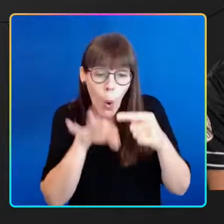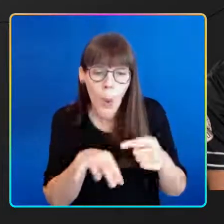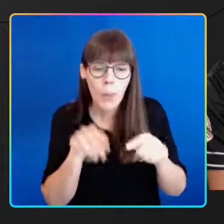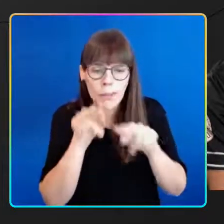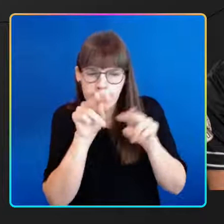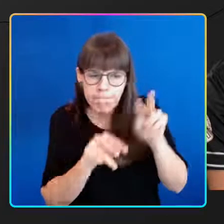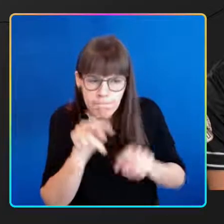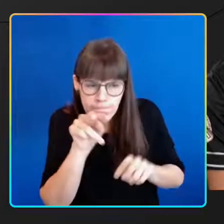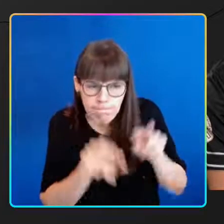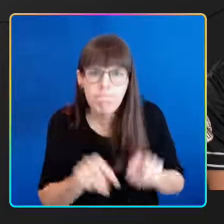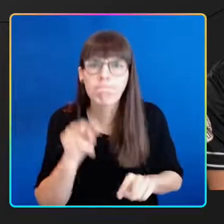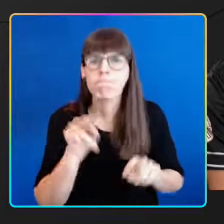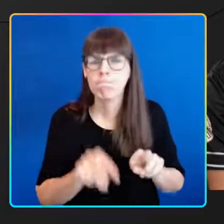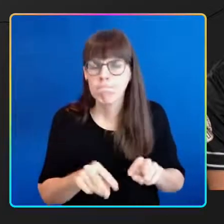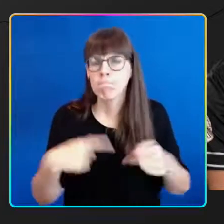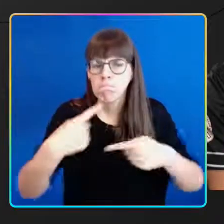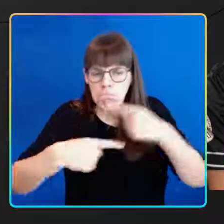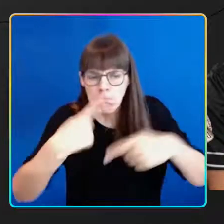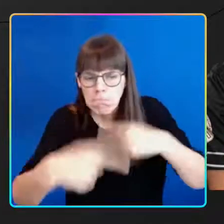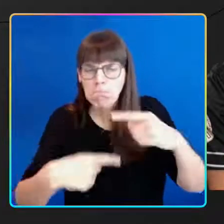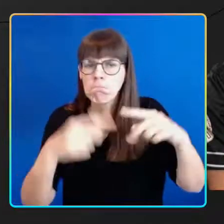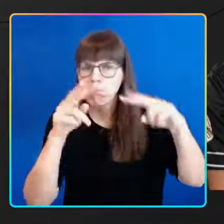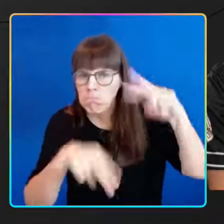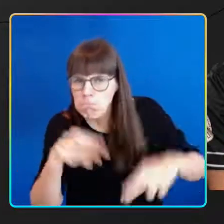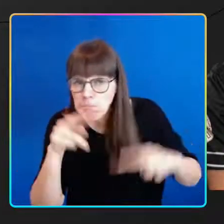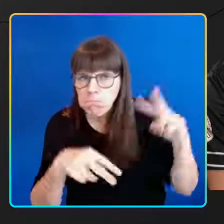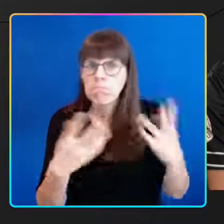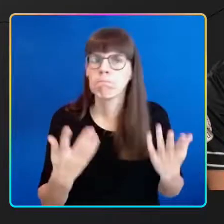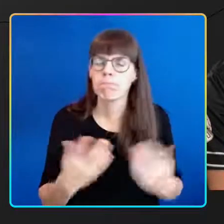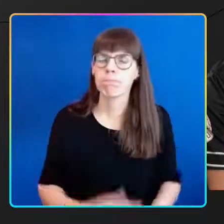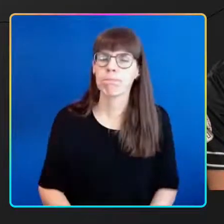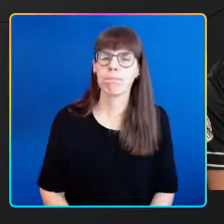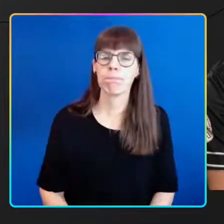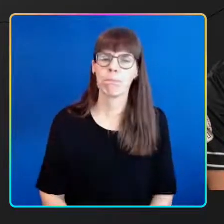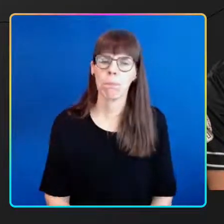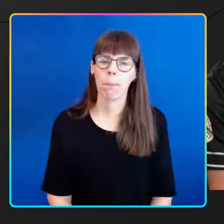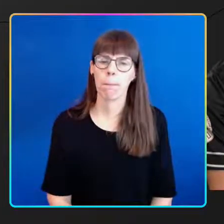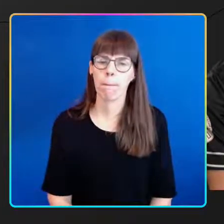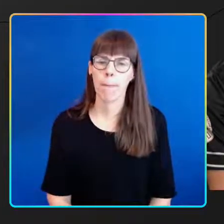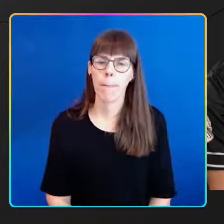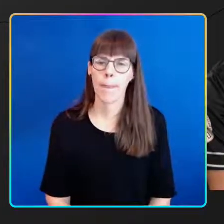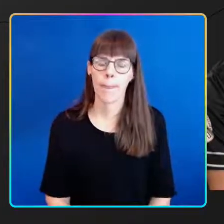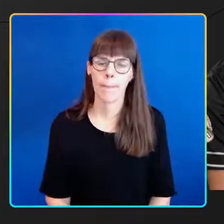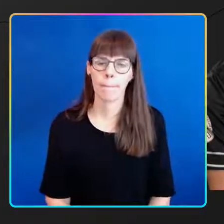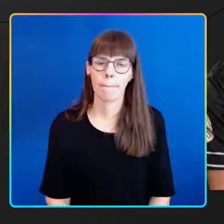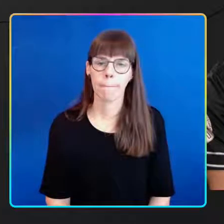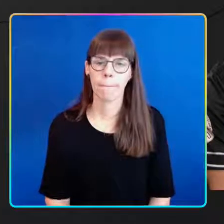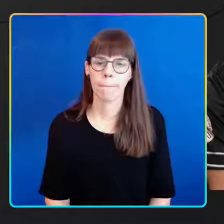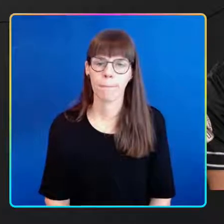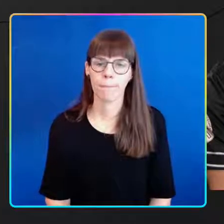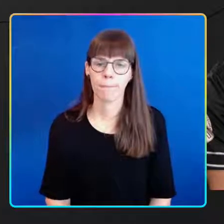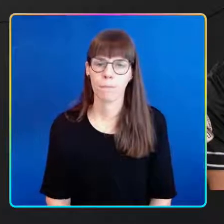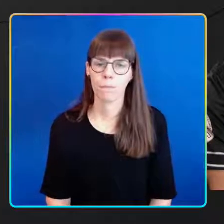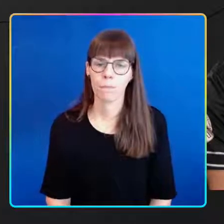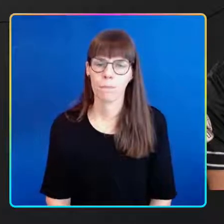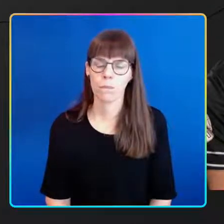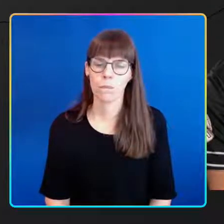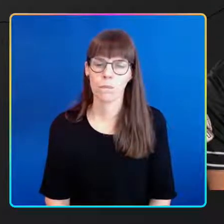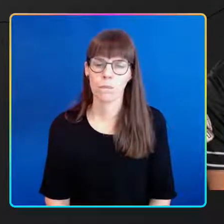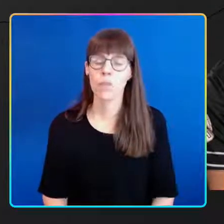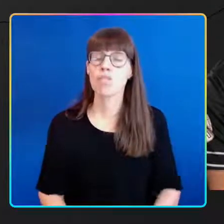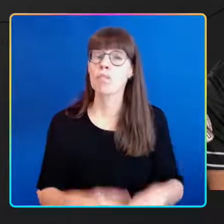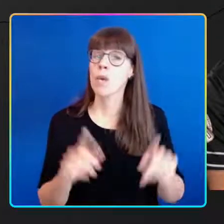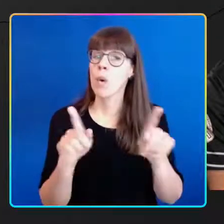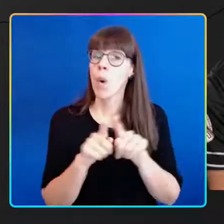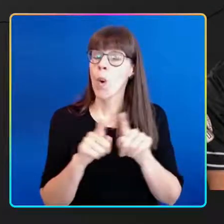or implementing. Also, so what I do is just to start thinking about